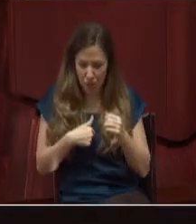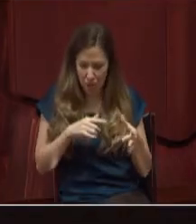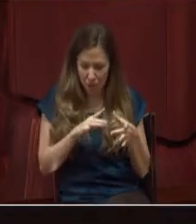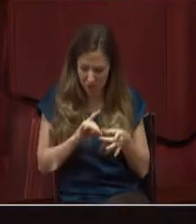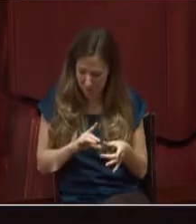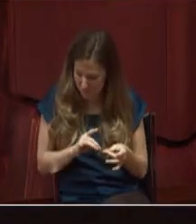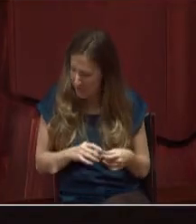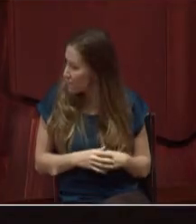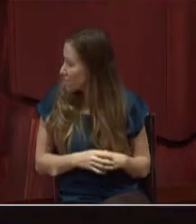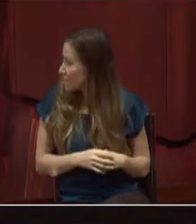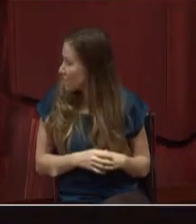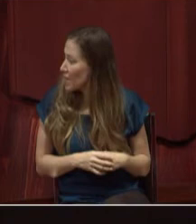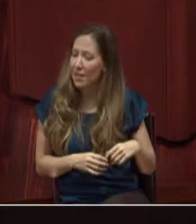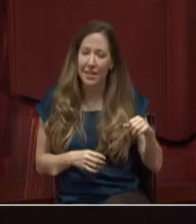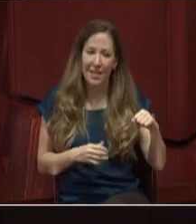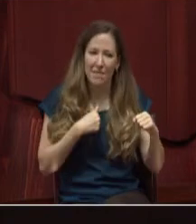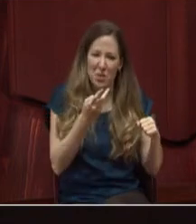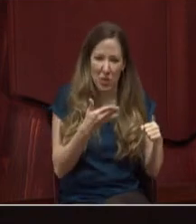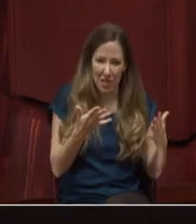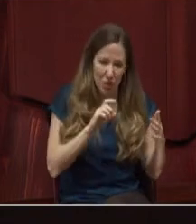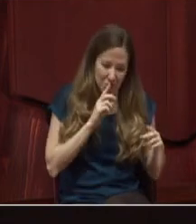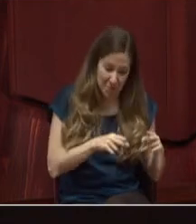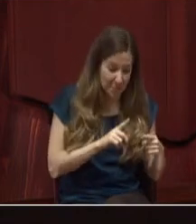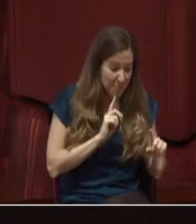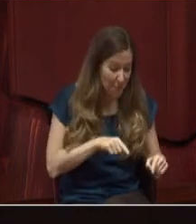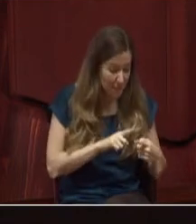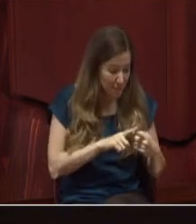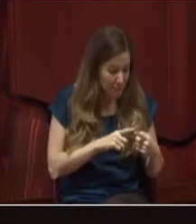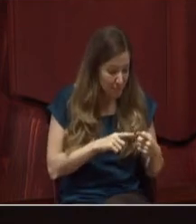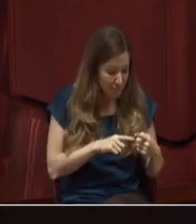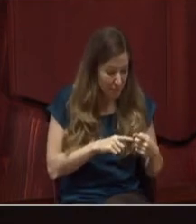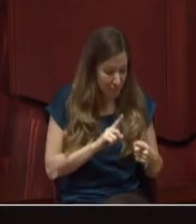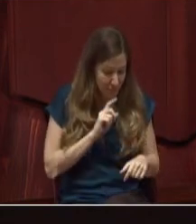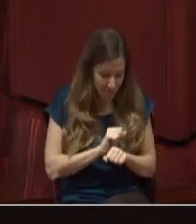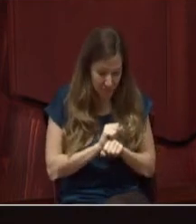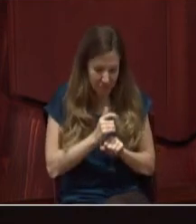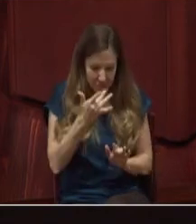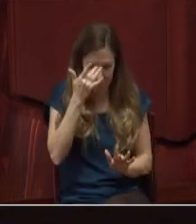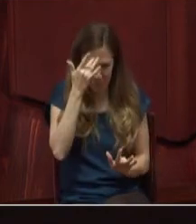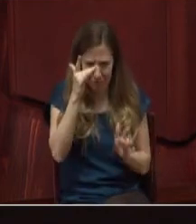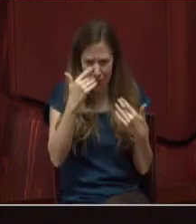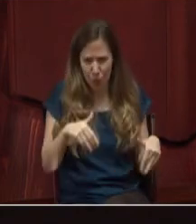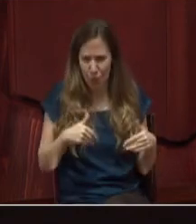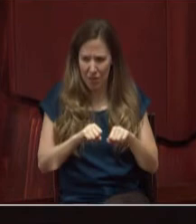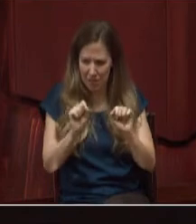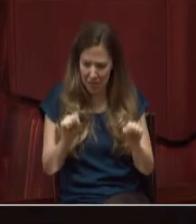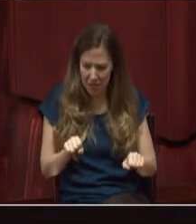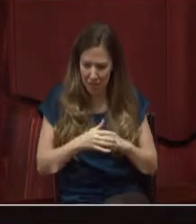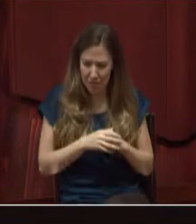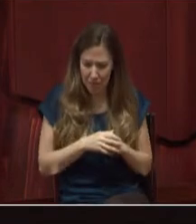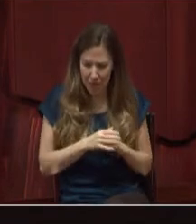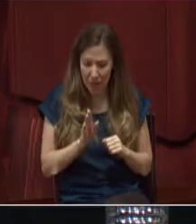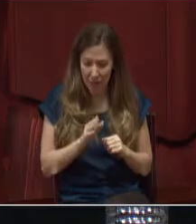out two things. One, you've just been mentioning about this really was intellectually stimulating system, because the studies by the agencies,